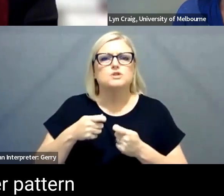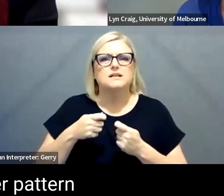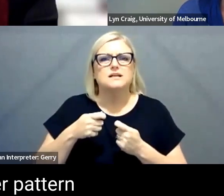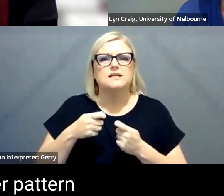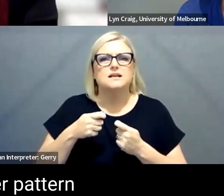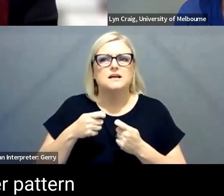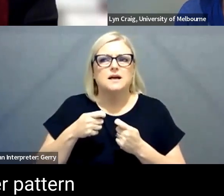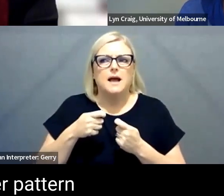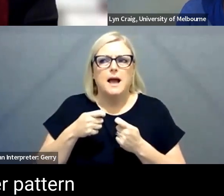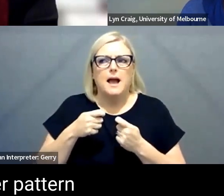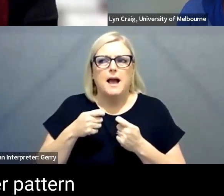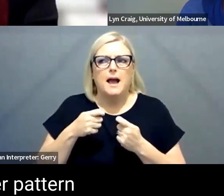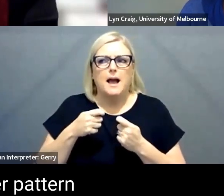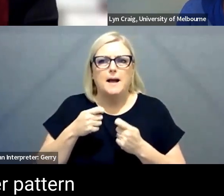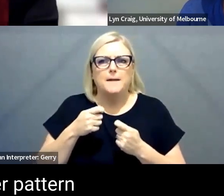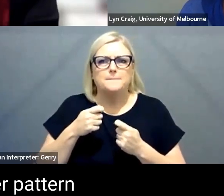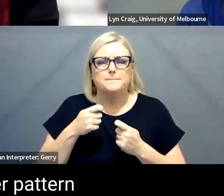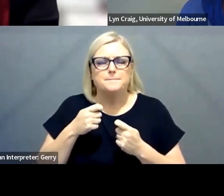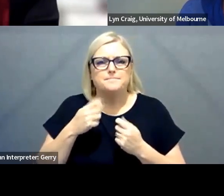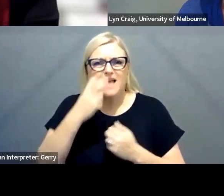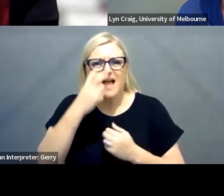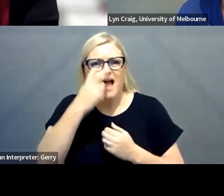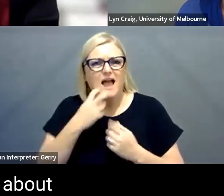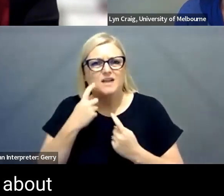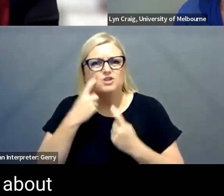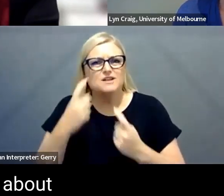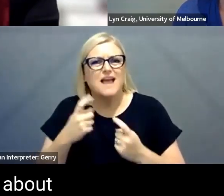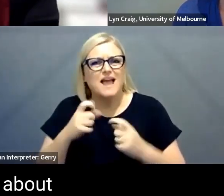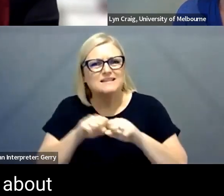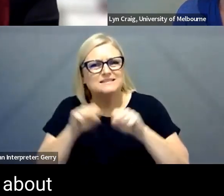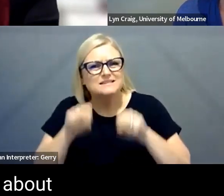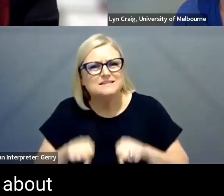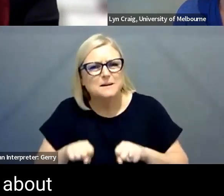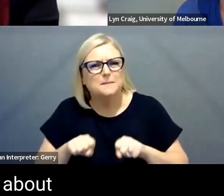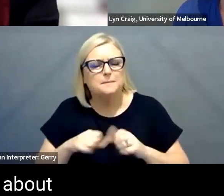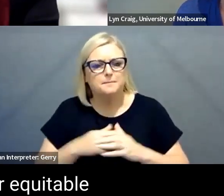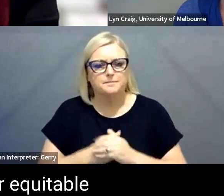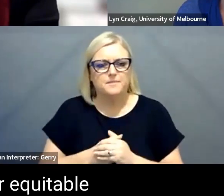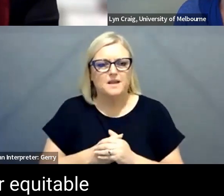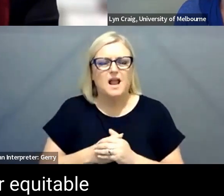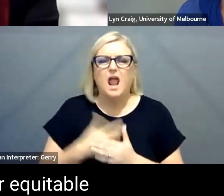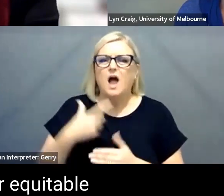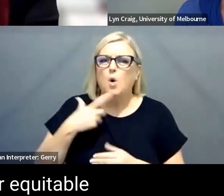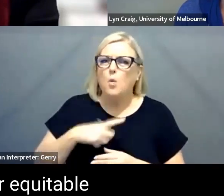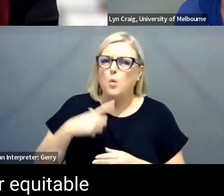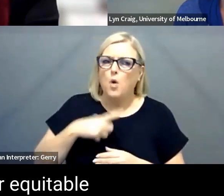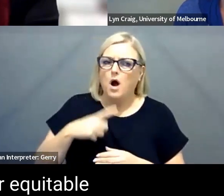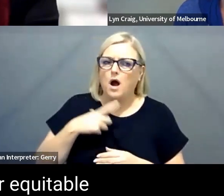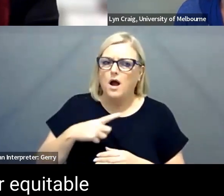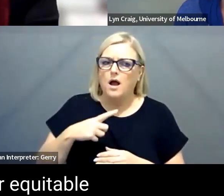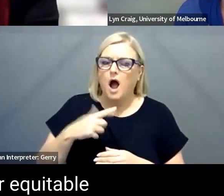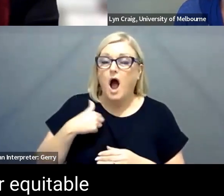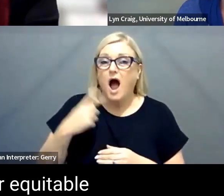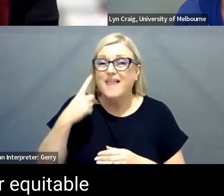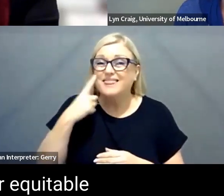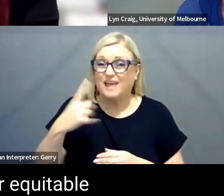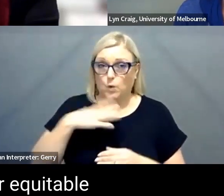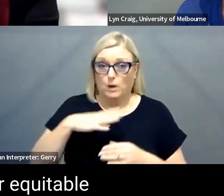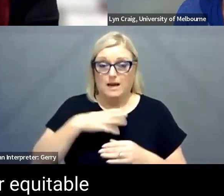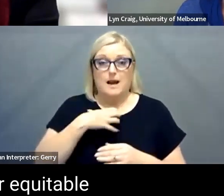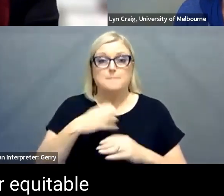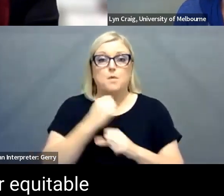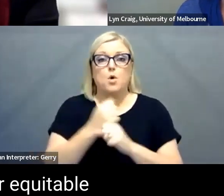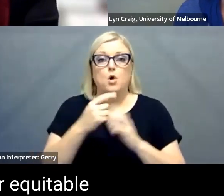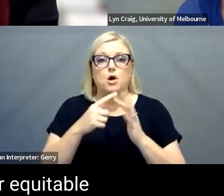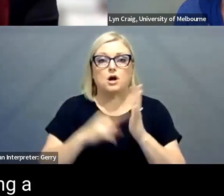a primary carer pattern over the lifetime, and think about what's actually a more gender equitable